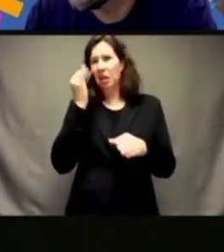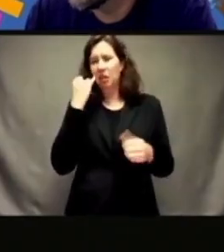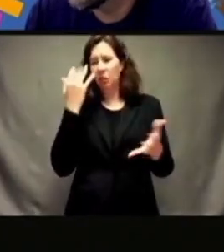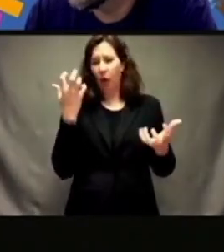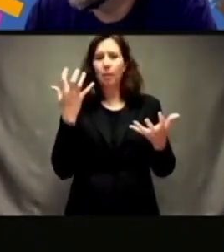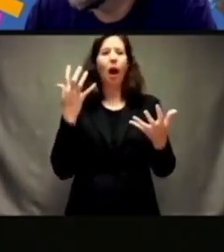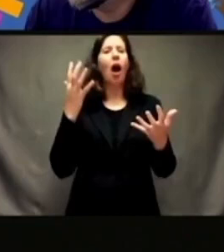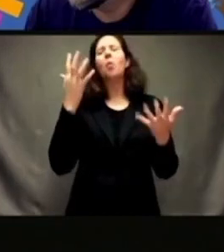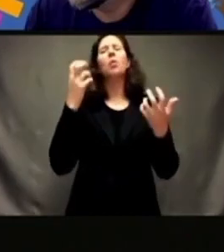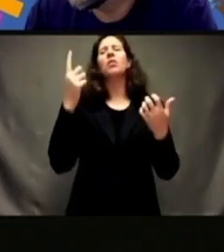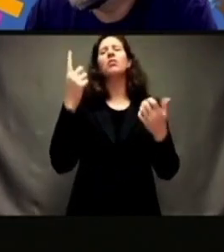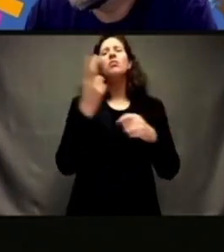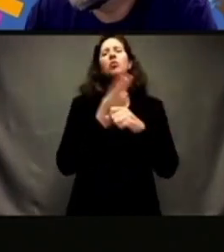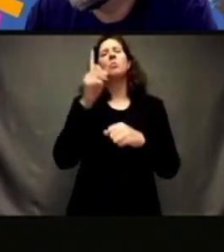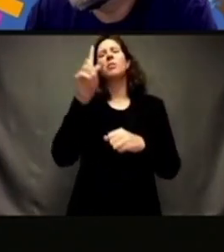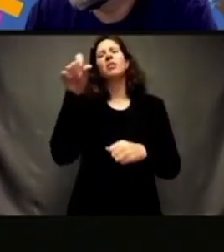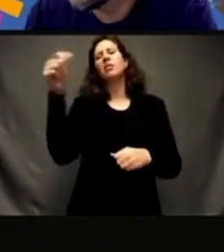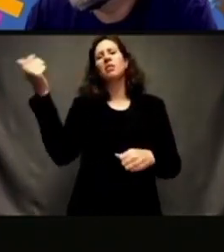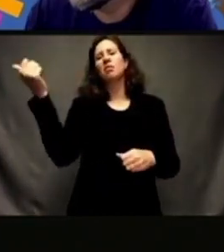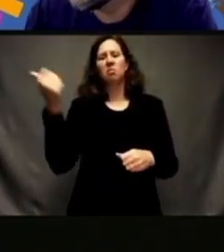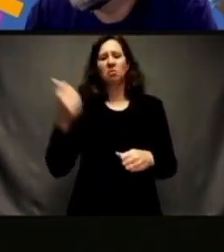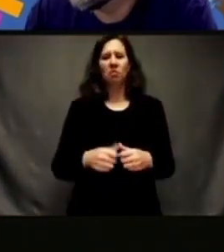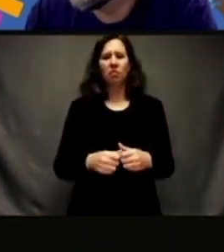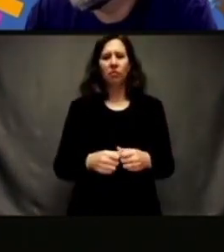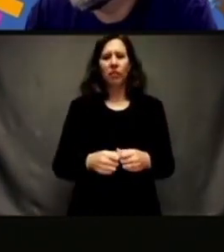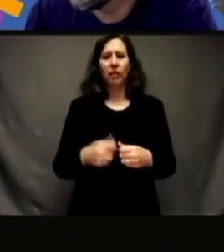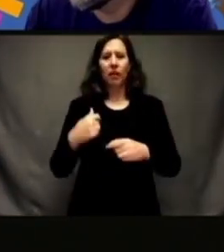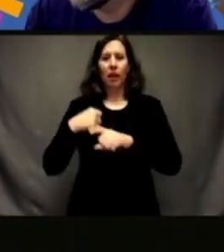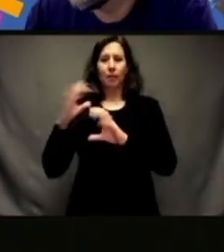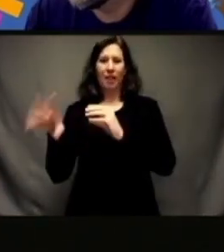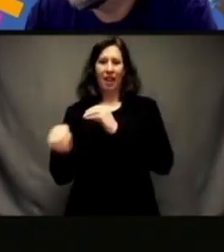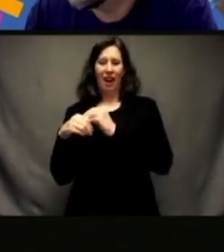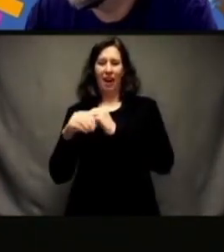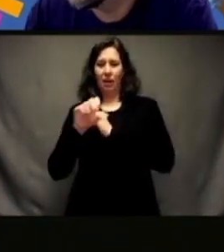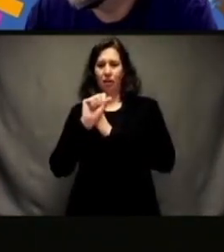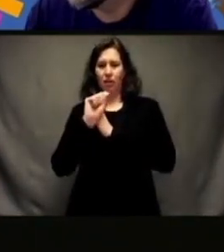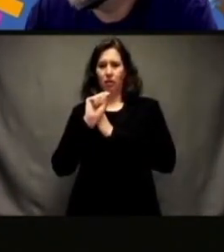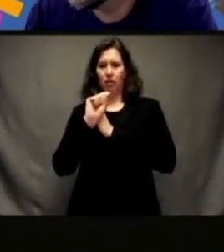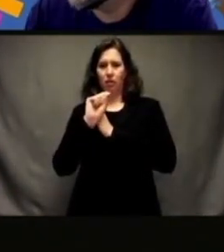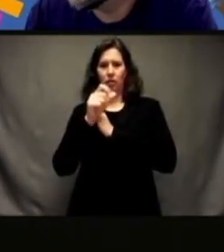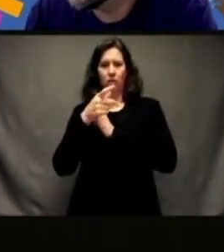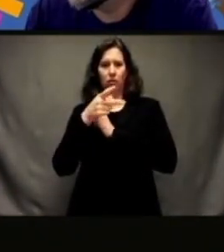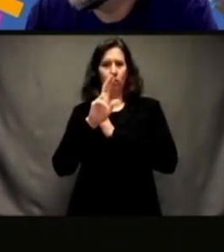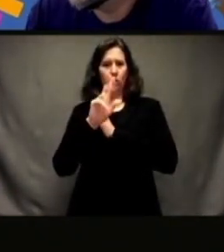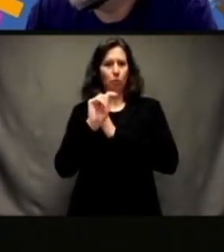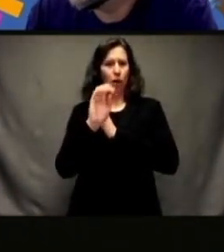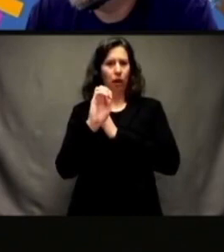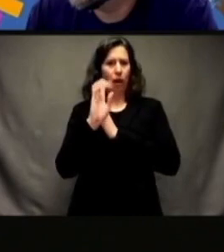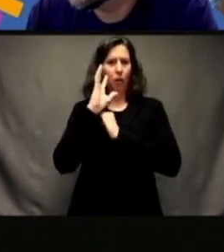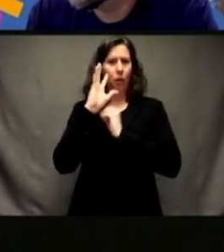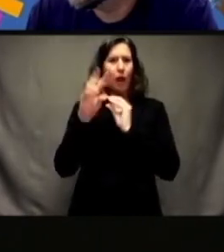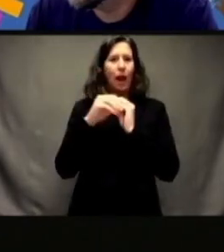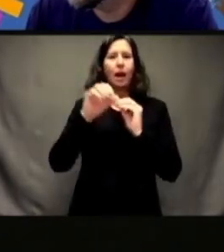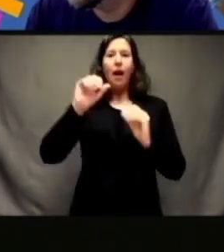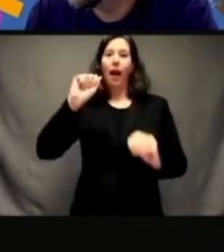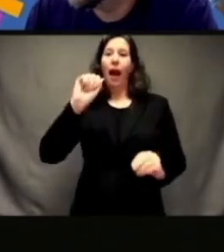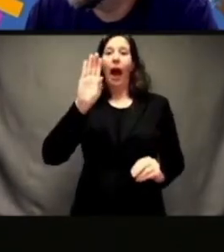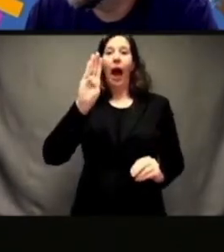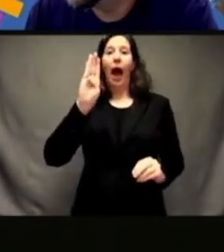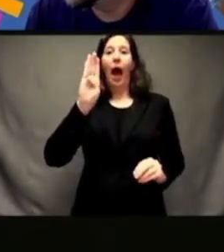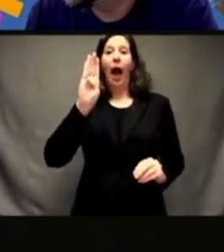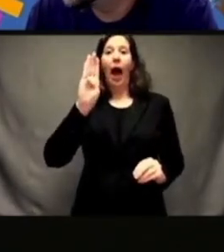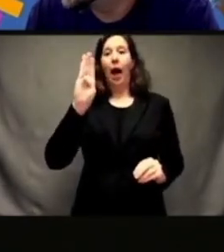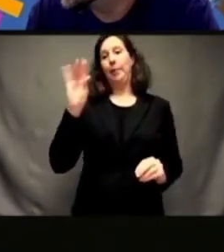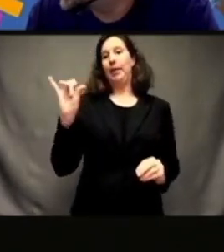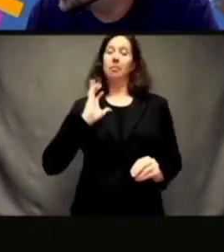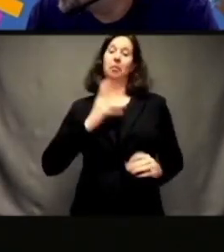use something different. I am going to add a sprite, and I'm going to add Abby to be our